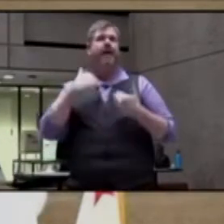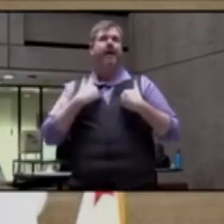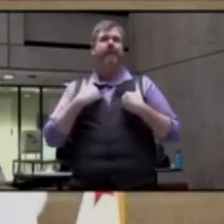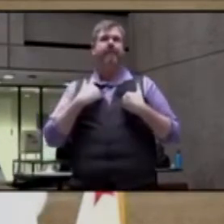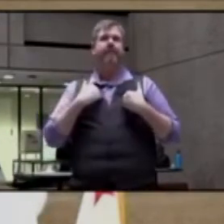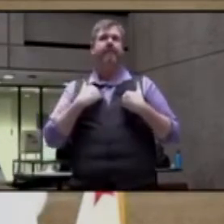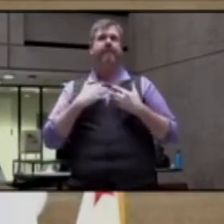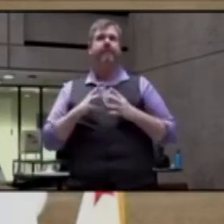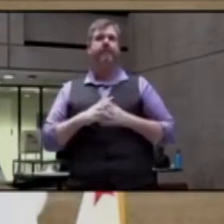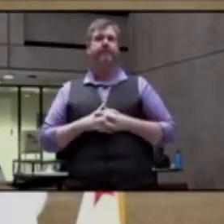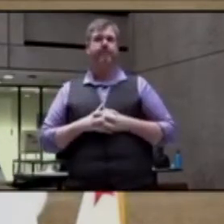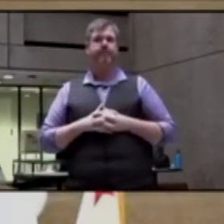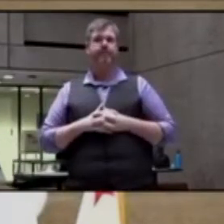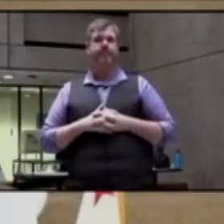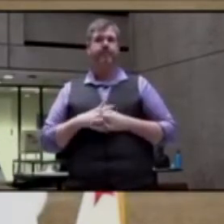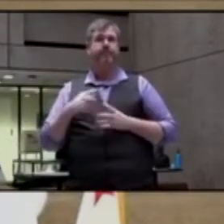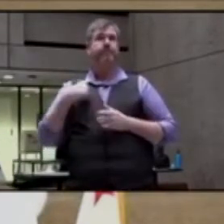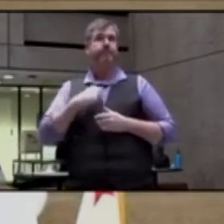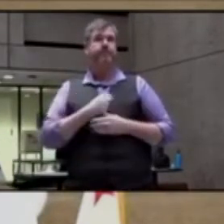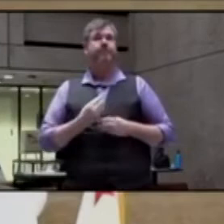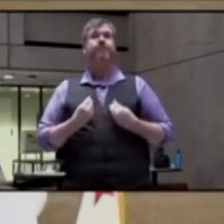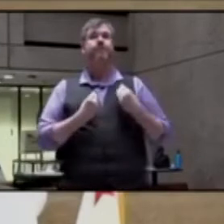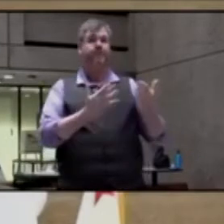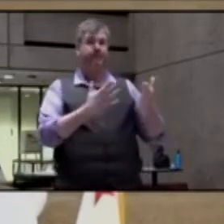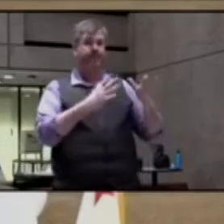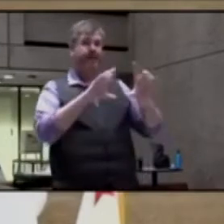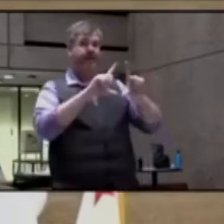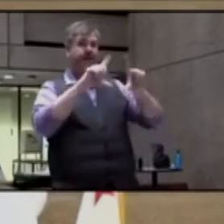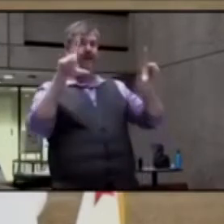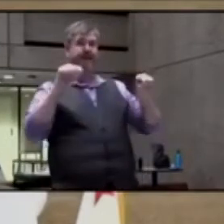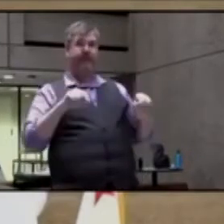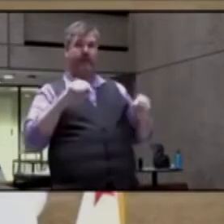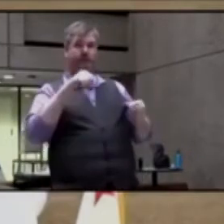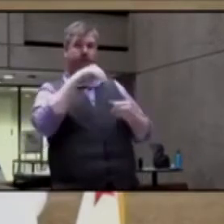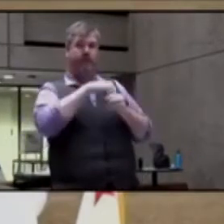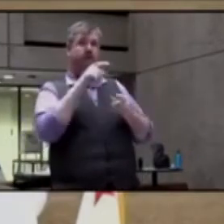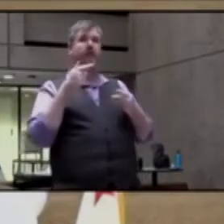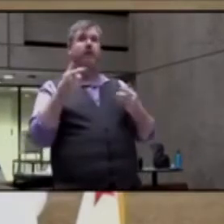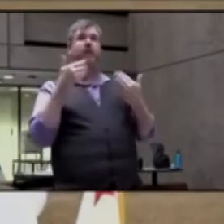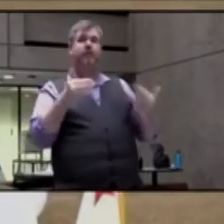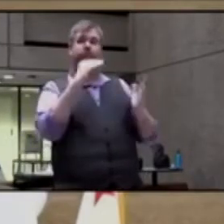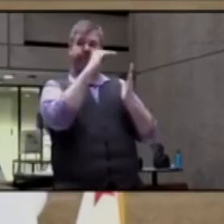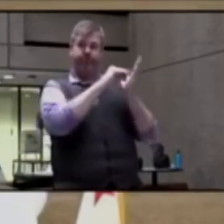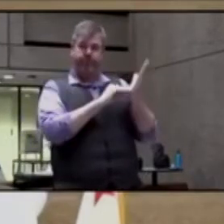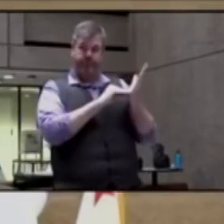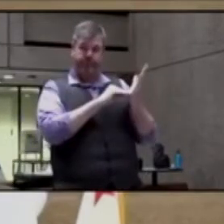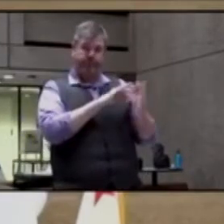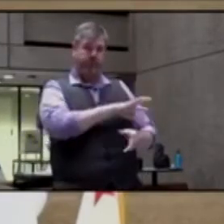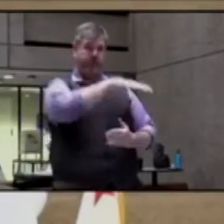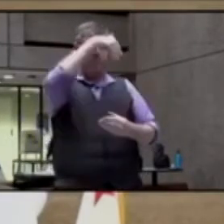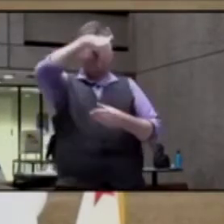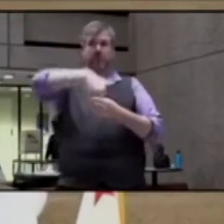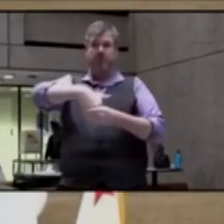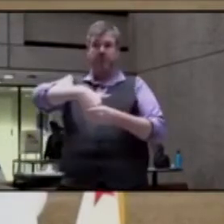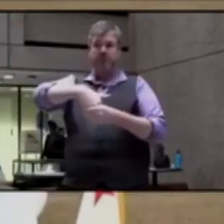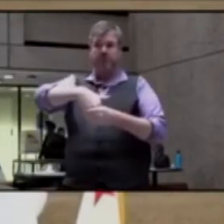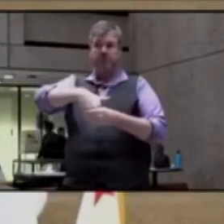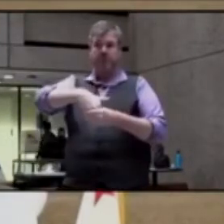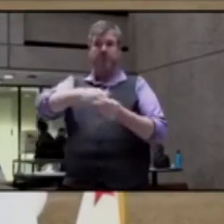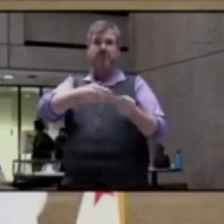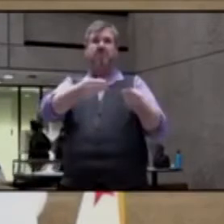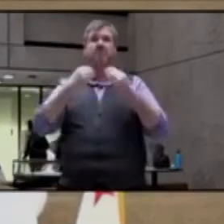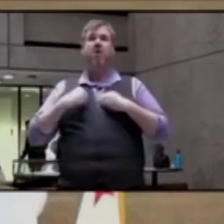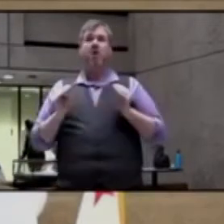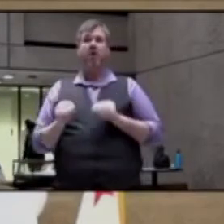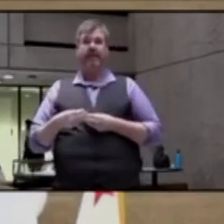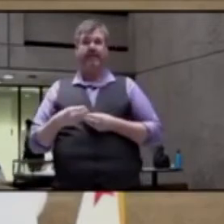you. And then you'll fill out the envelope with your information, then it comes back to our office, and we'll complete your registration and